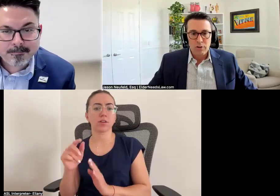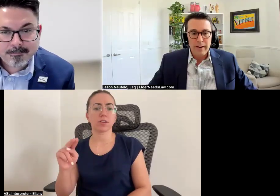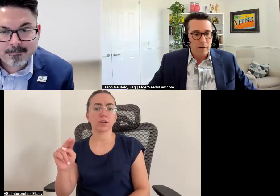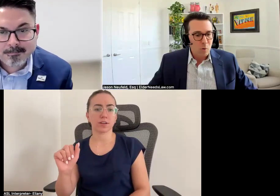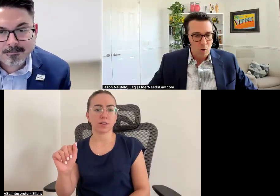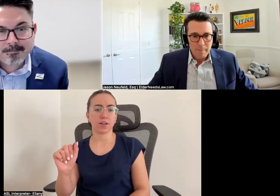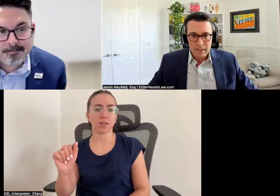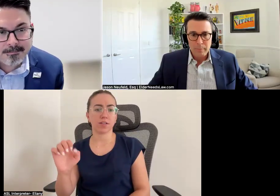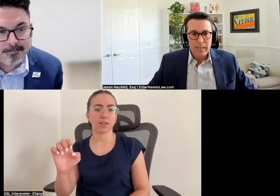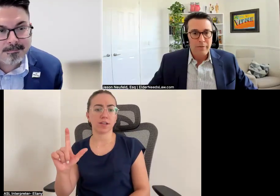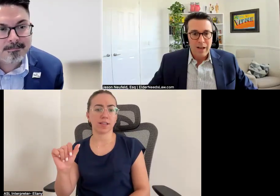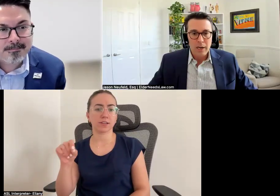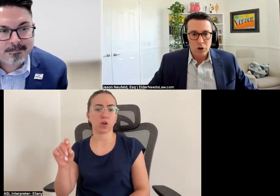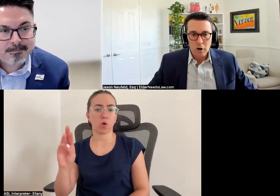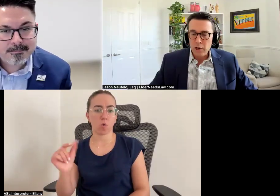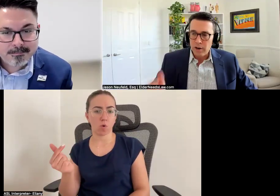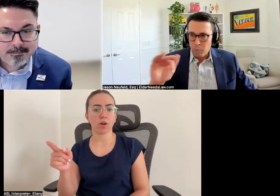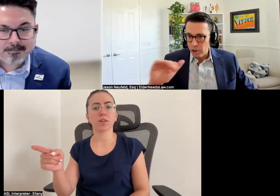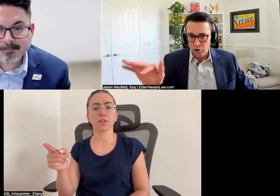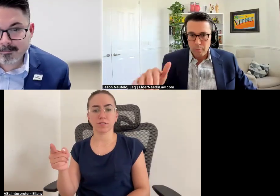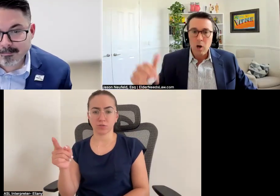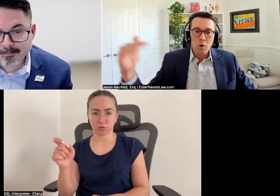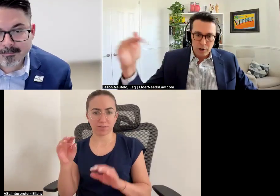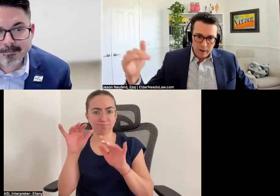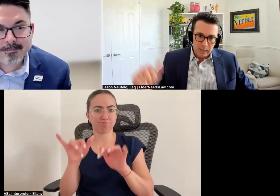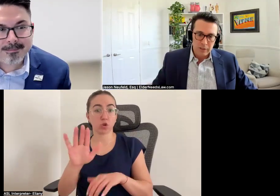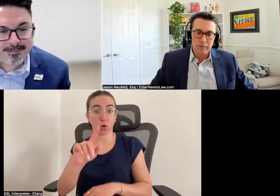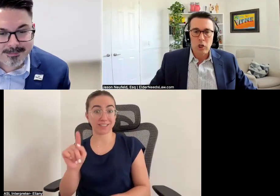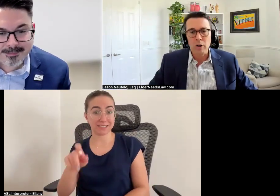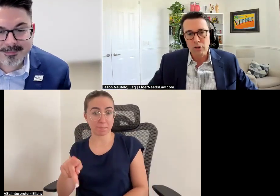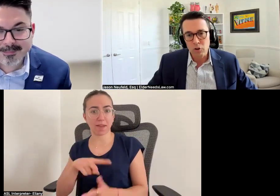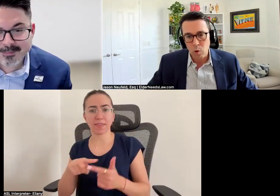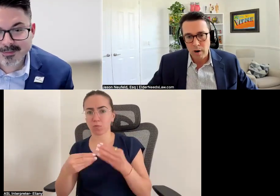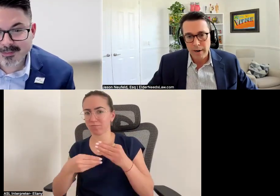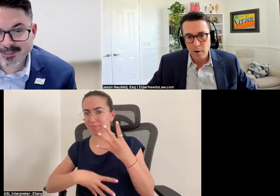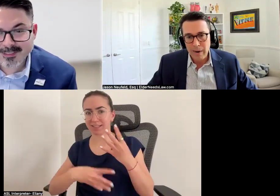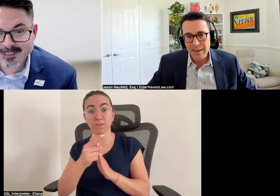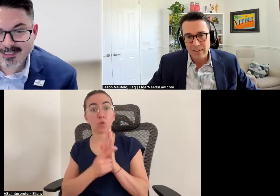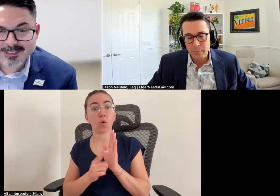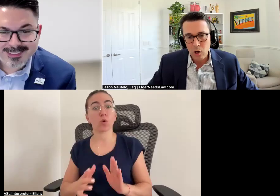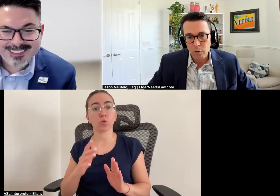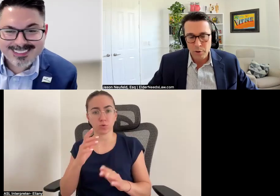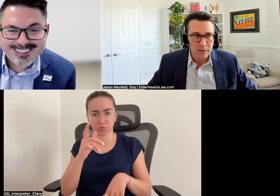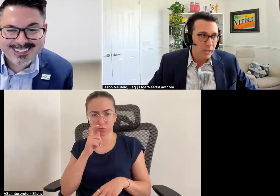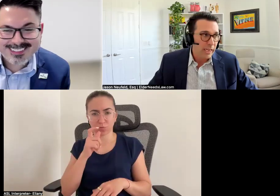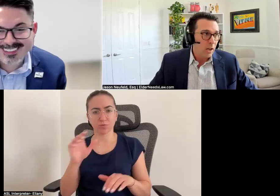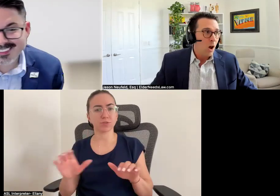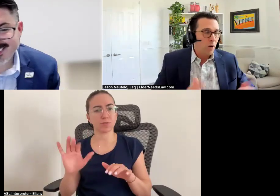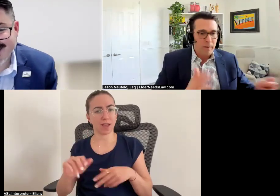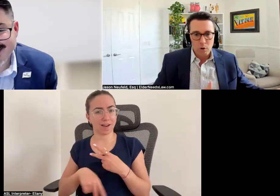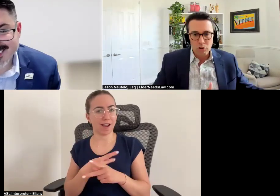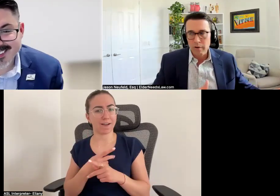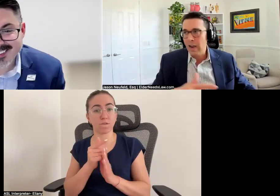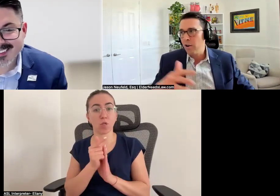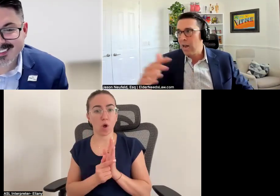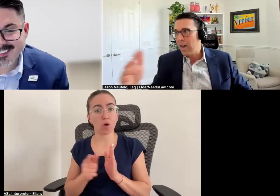NAELA.org. And there's a very prominently placed find an attorney. You can put in your zip code, and you'll get a list of attorneys who are nearby that zip code. And you can see, are